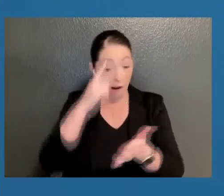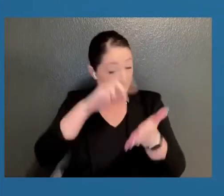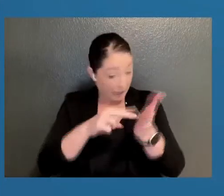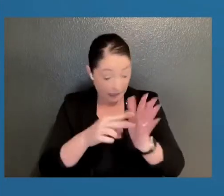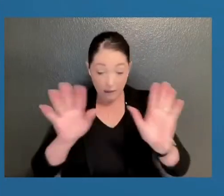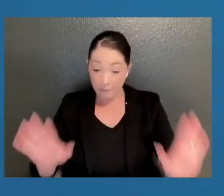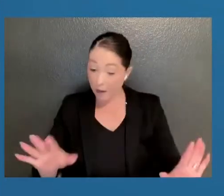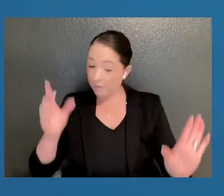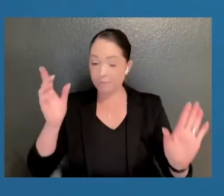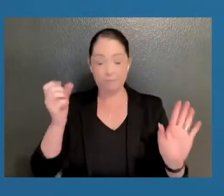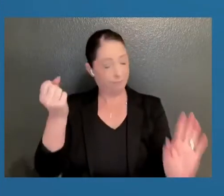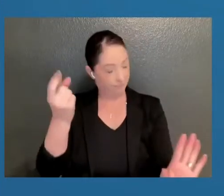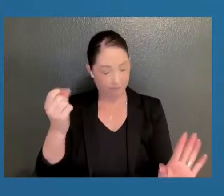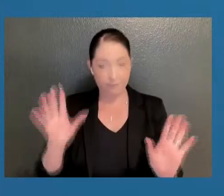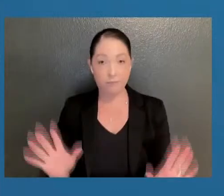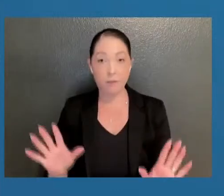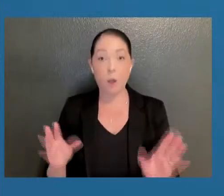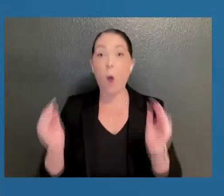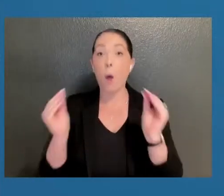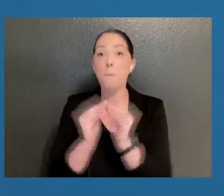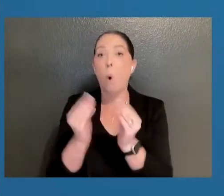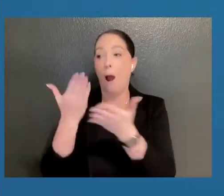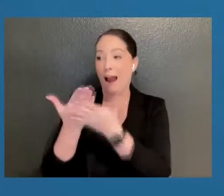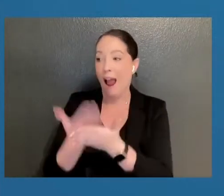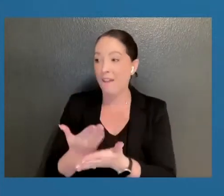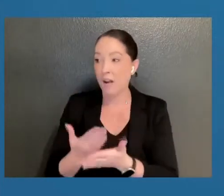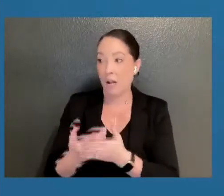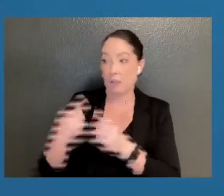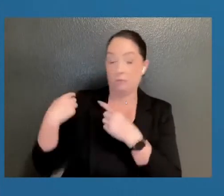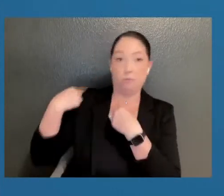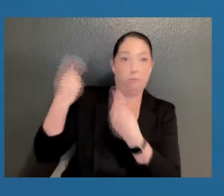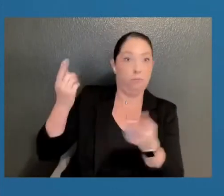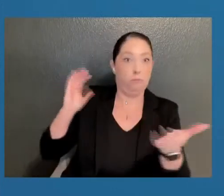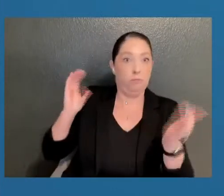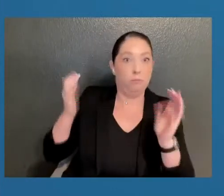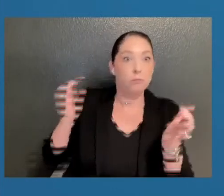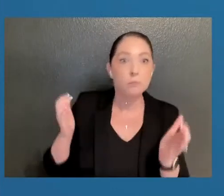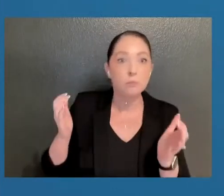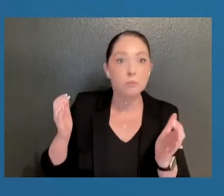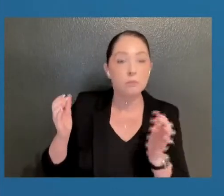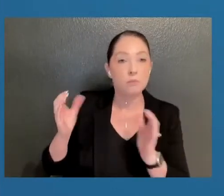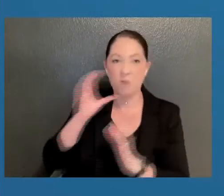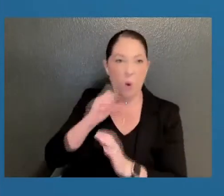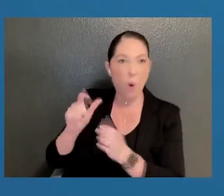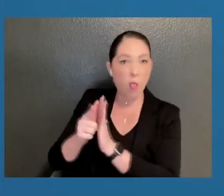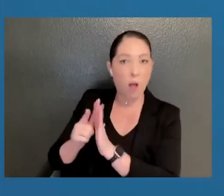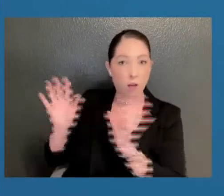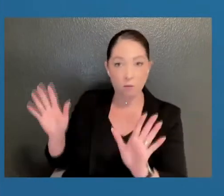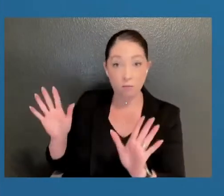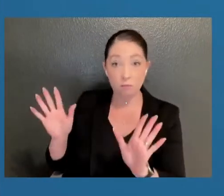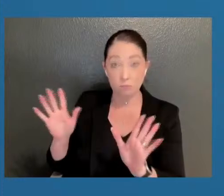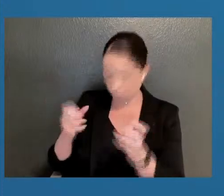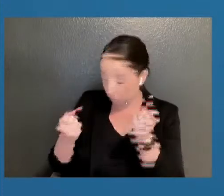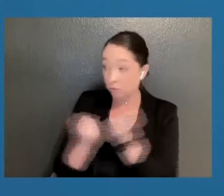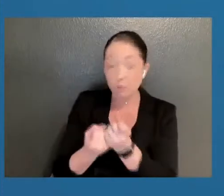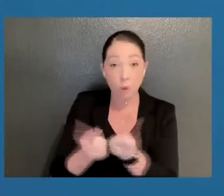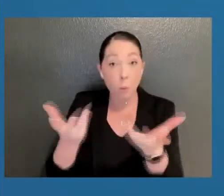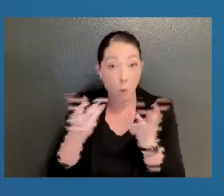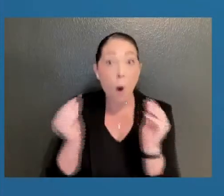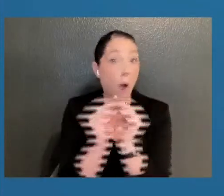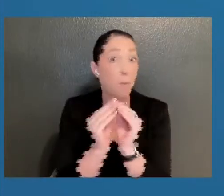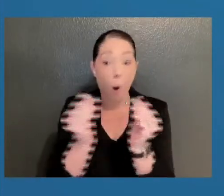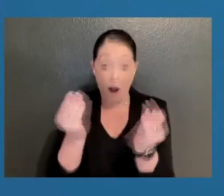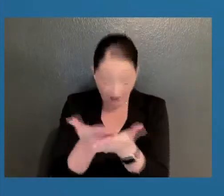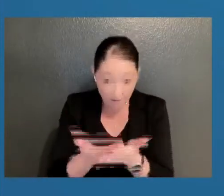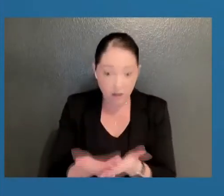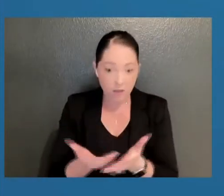getting more evidence than they've ever received before, the old law, and we stand by that. We want them to have everything, and